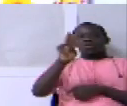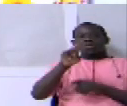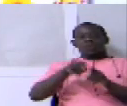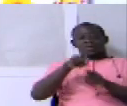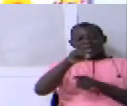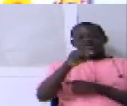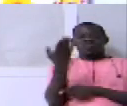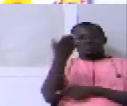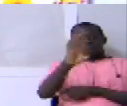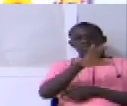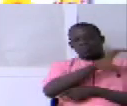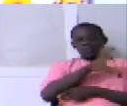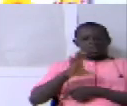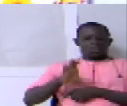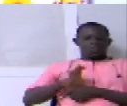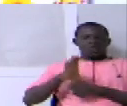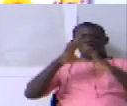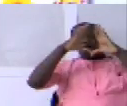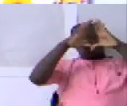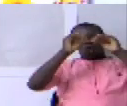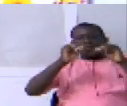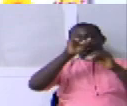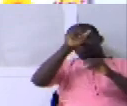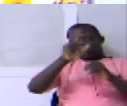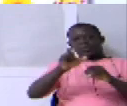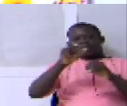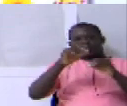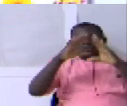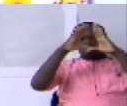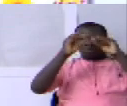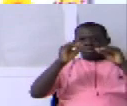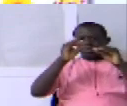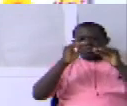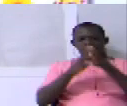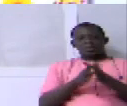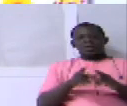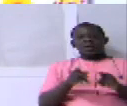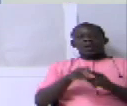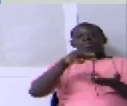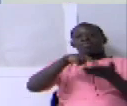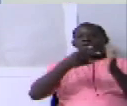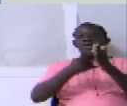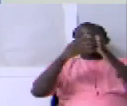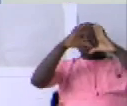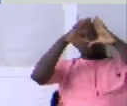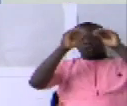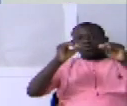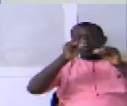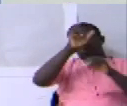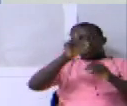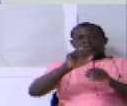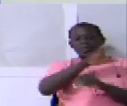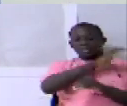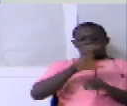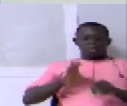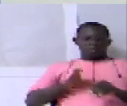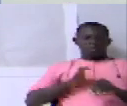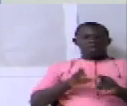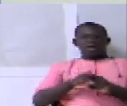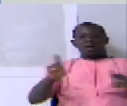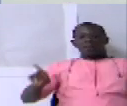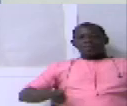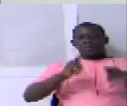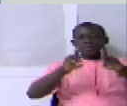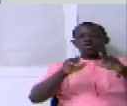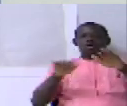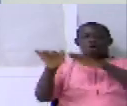chief office. About a chief officer la Carola. Yes, the chief officer is part of operations, isn't it? Chief officer under the